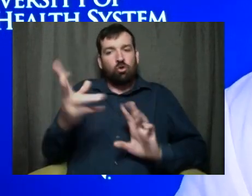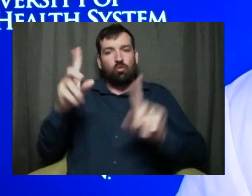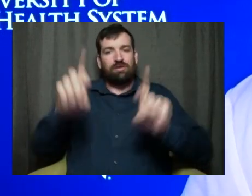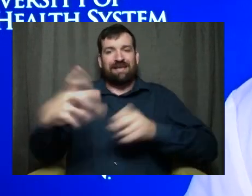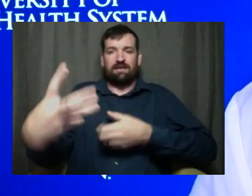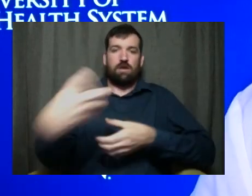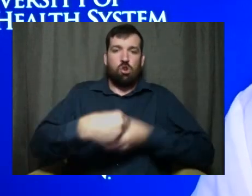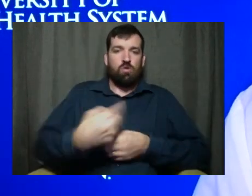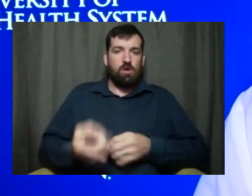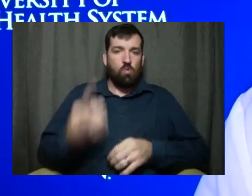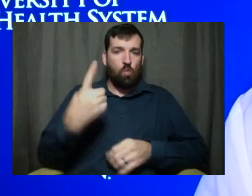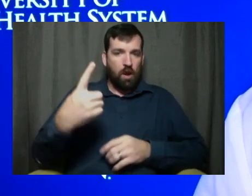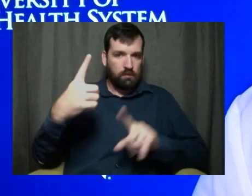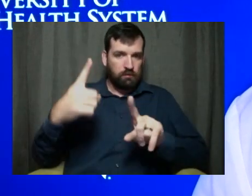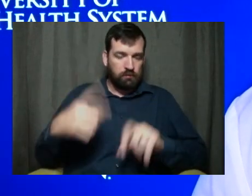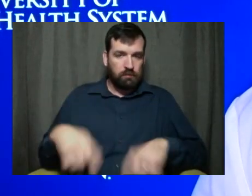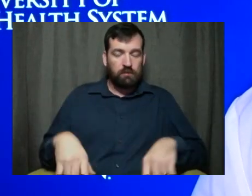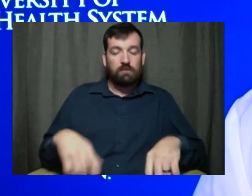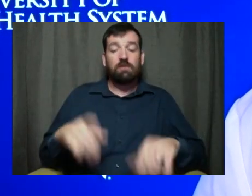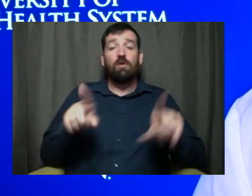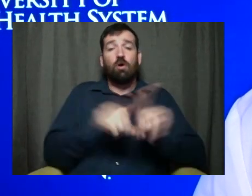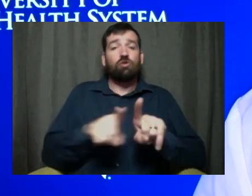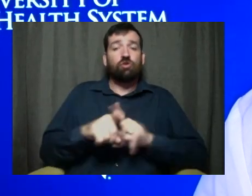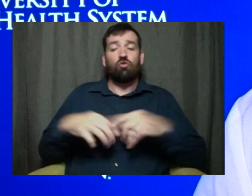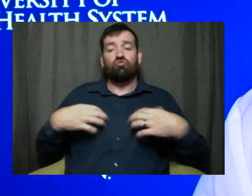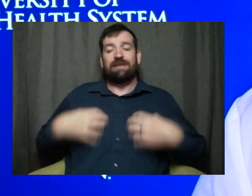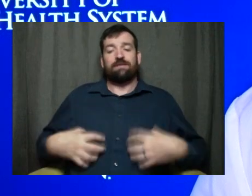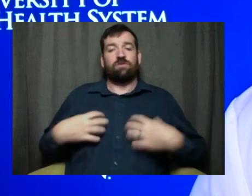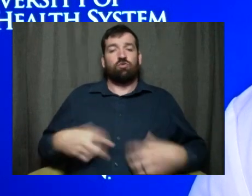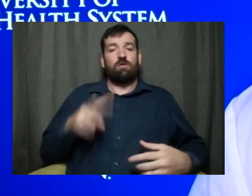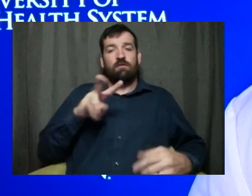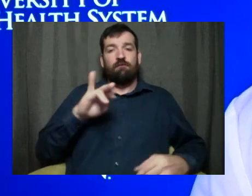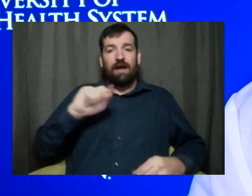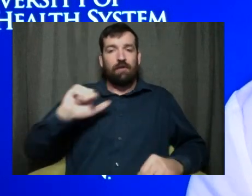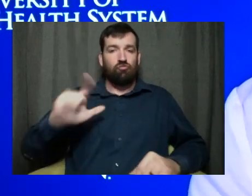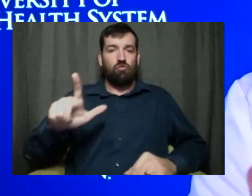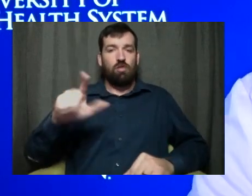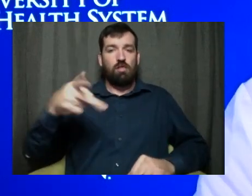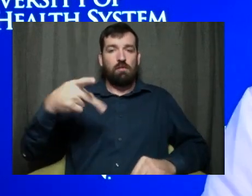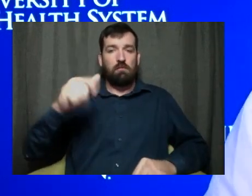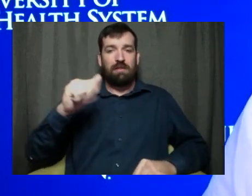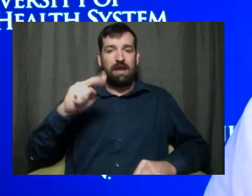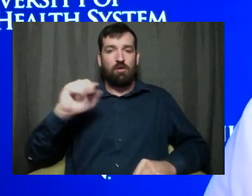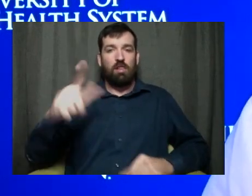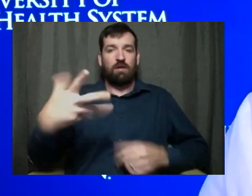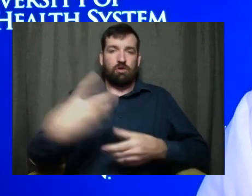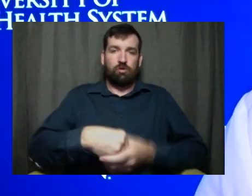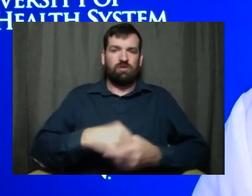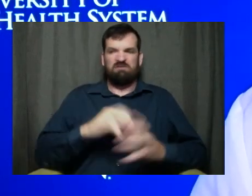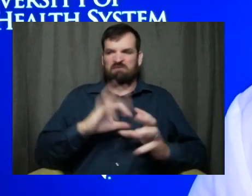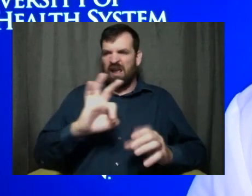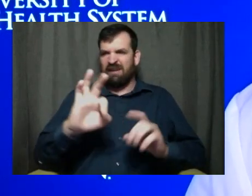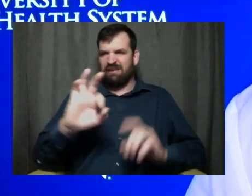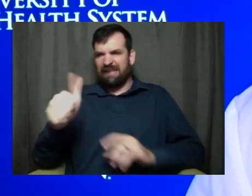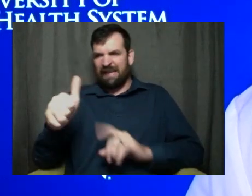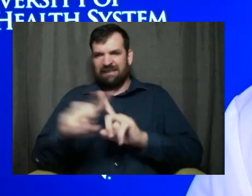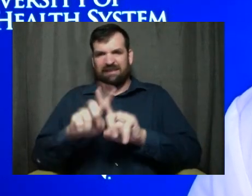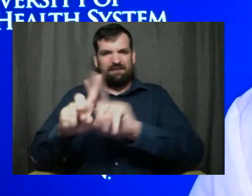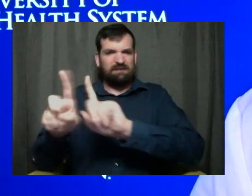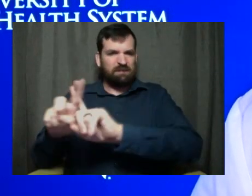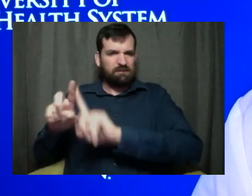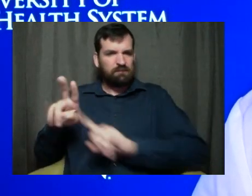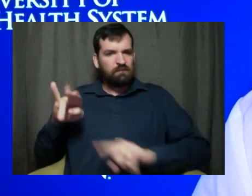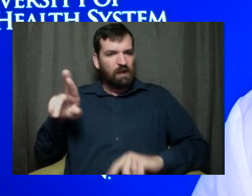one. We also do a respiratory viral panel, which is a multiplex PCR, which includes 9 or 10 different virus and